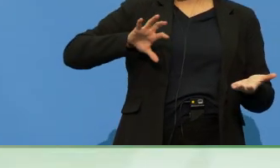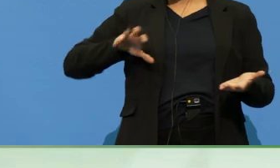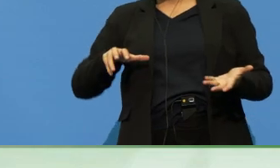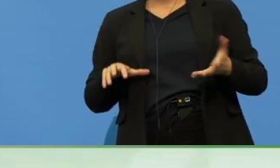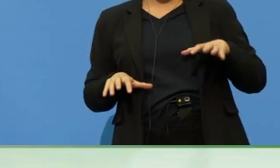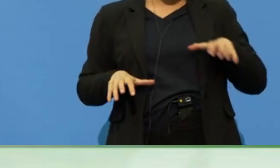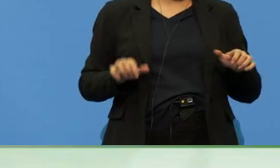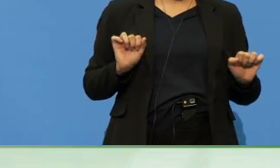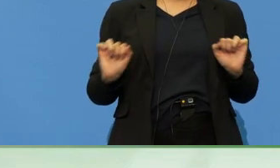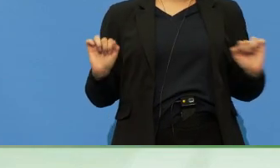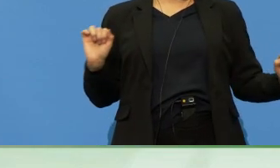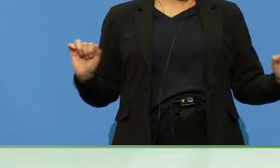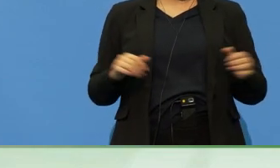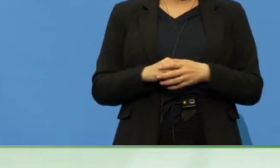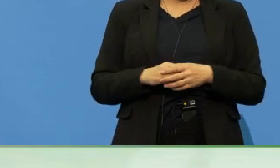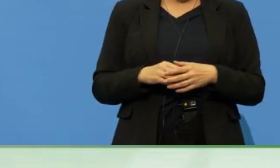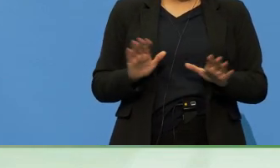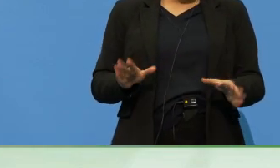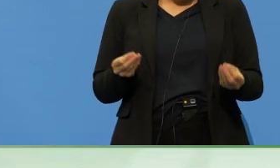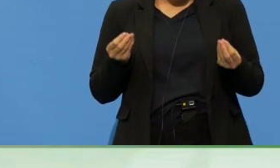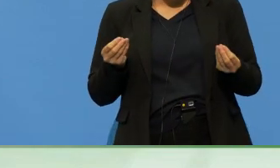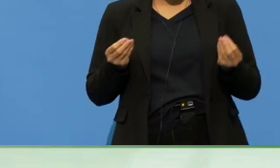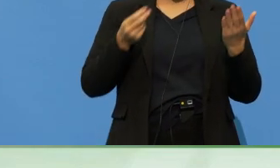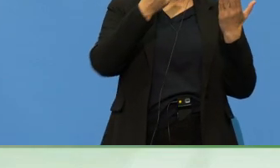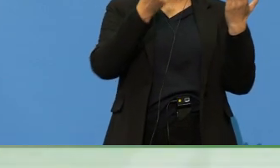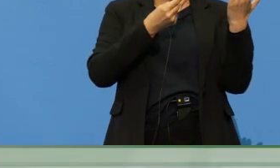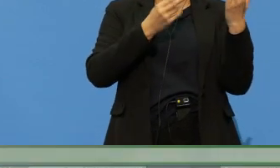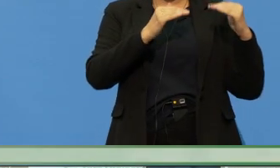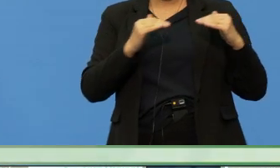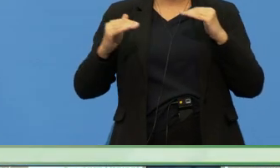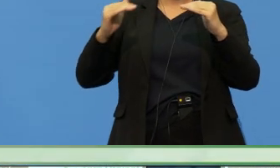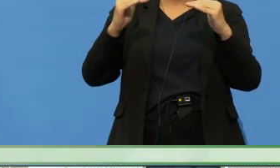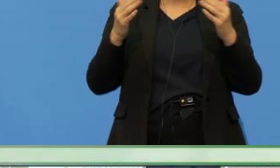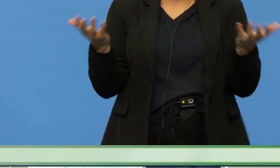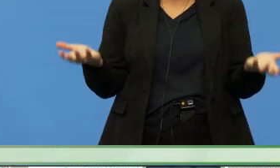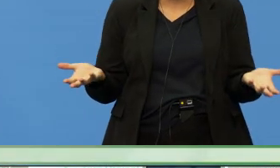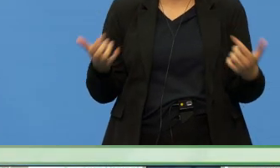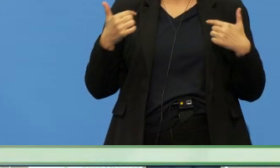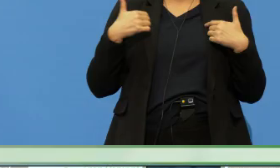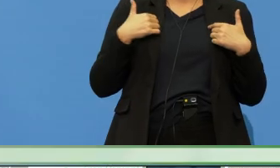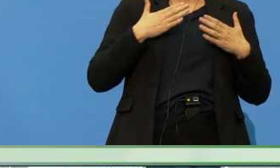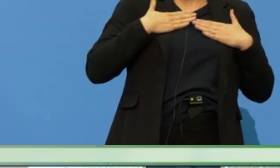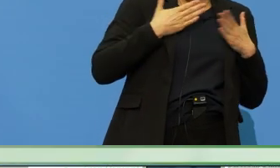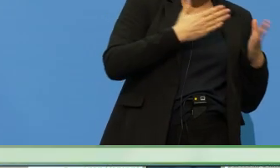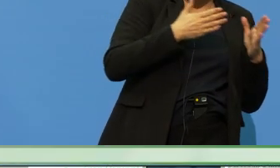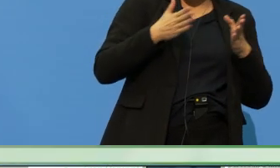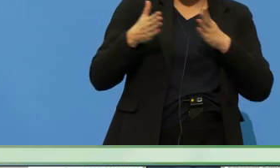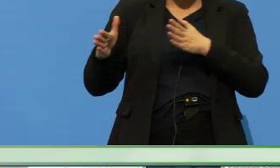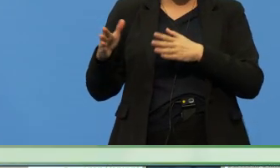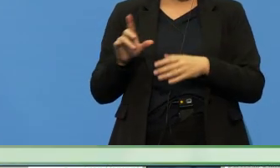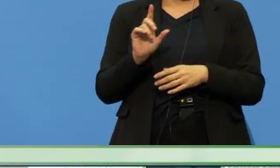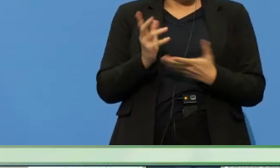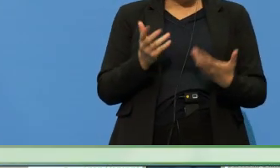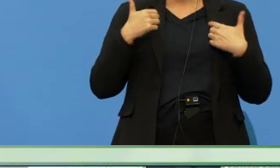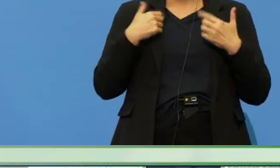and different ways of practicing universal design. In this session, first, I,